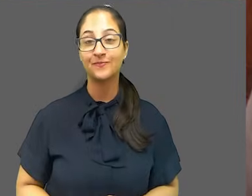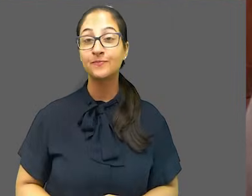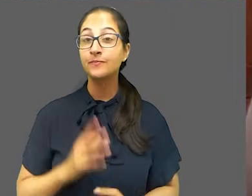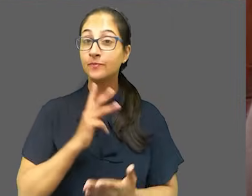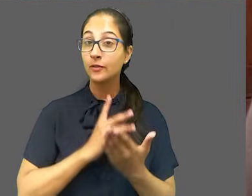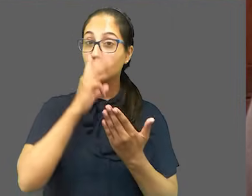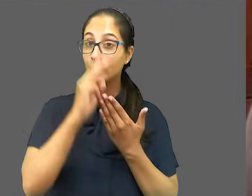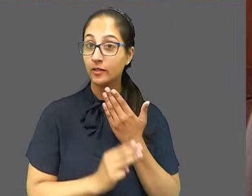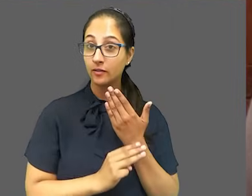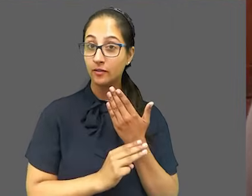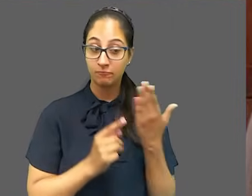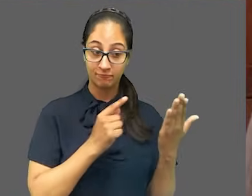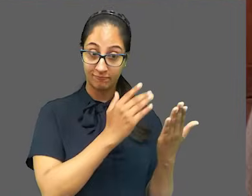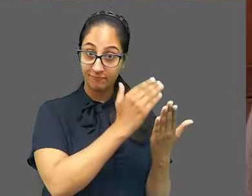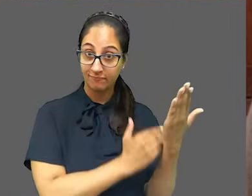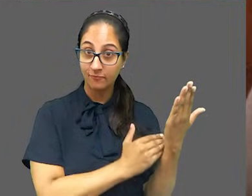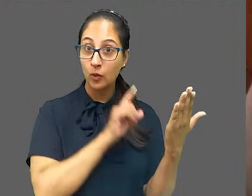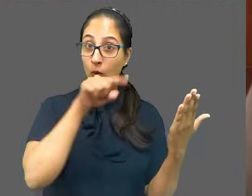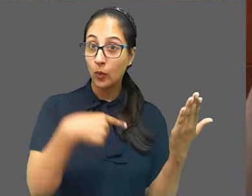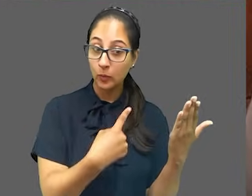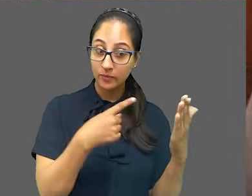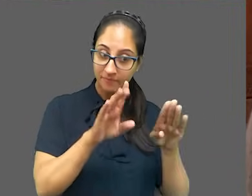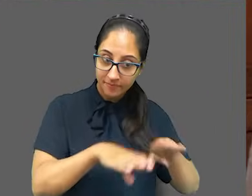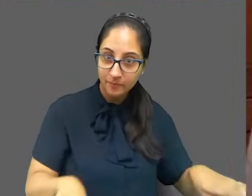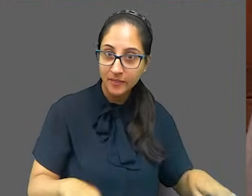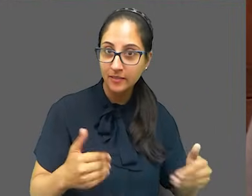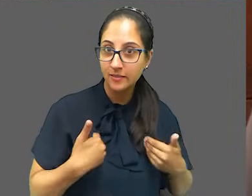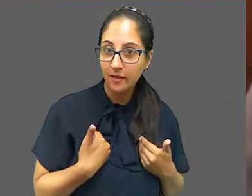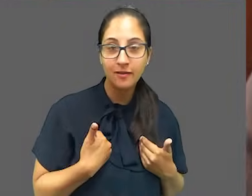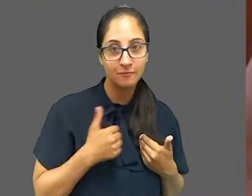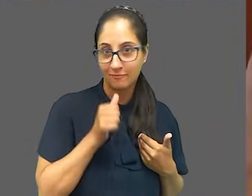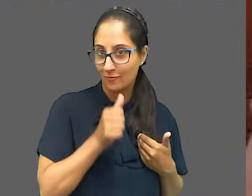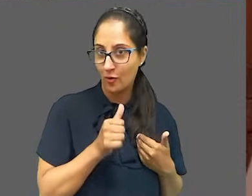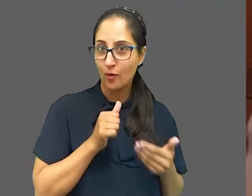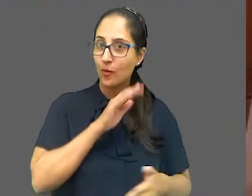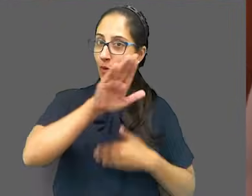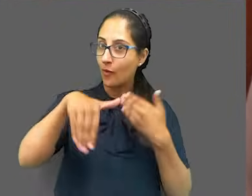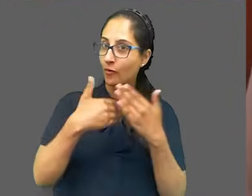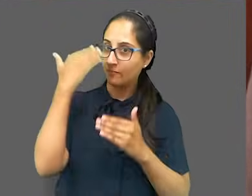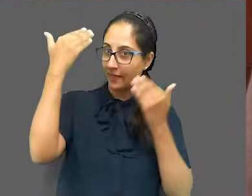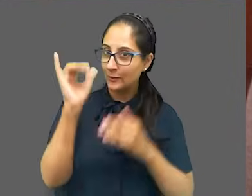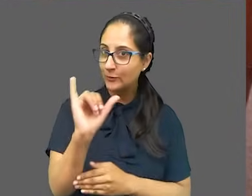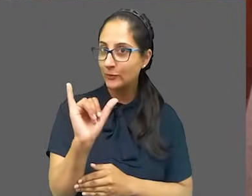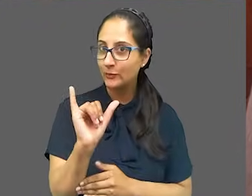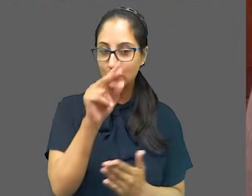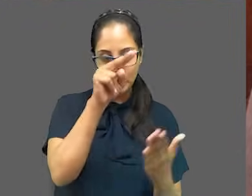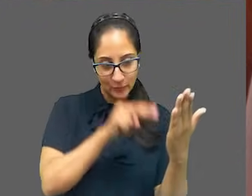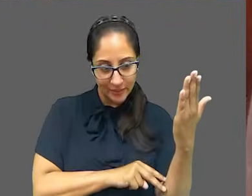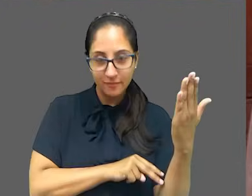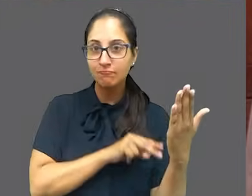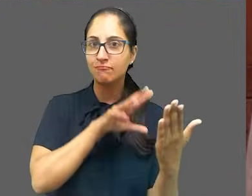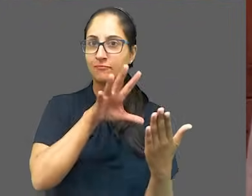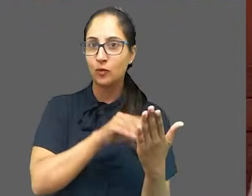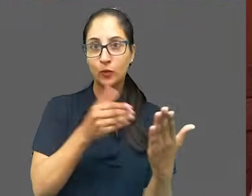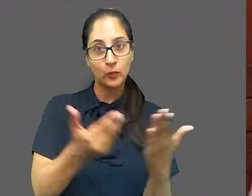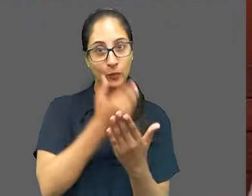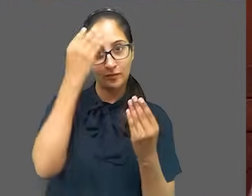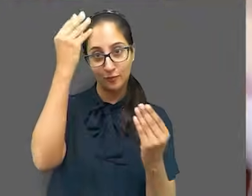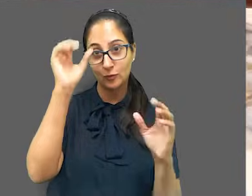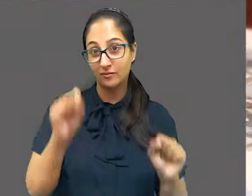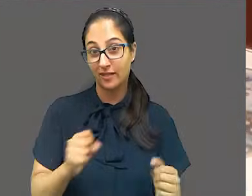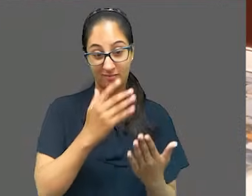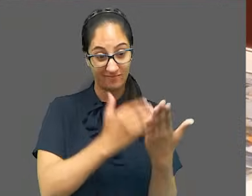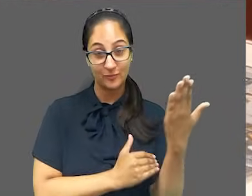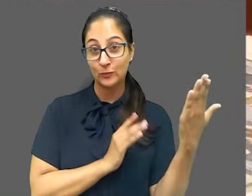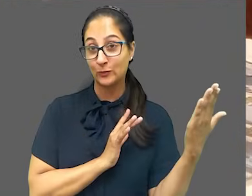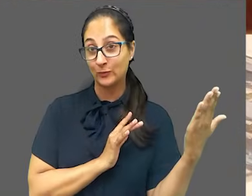which truly are not only for our students, but for the entire Jamaat. So I hope that you'll find one and open it up. Take a look.